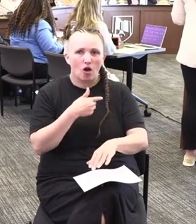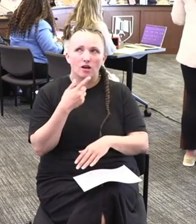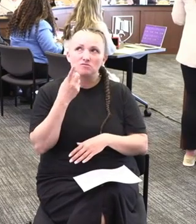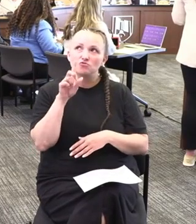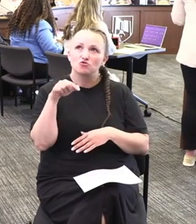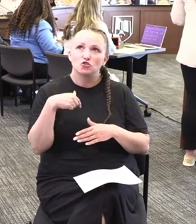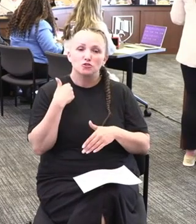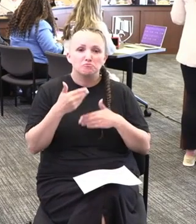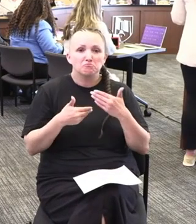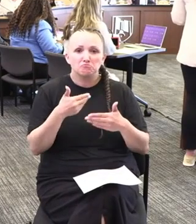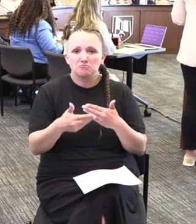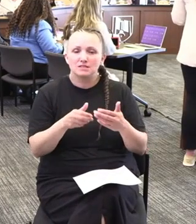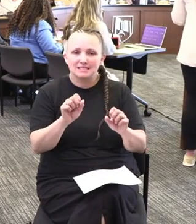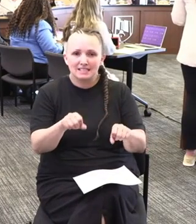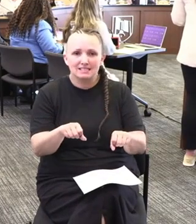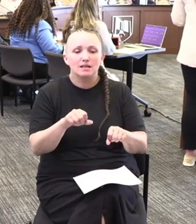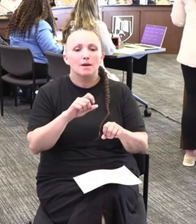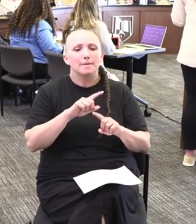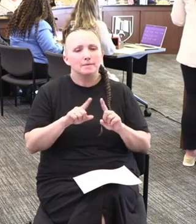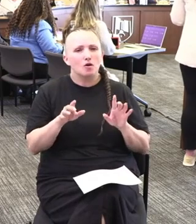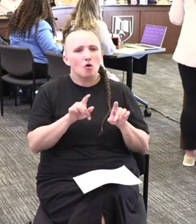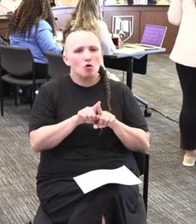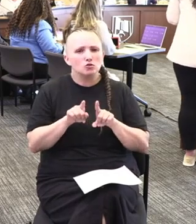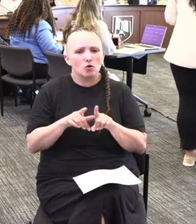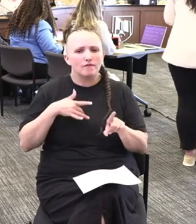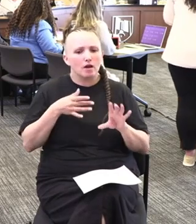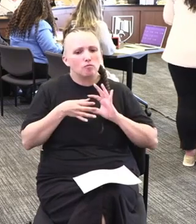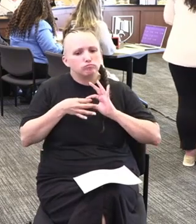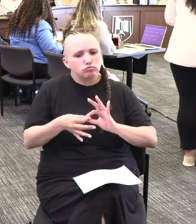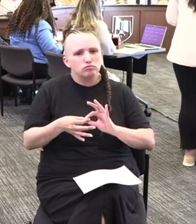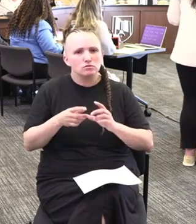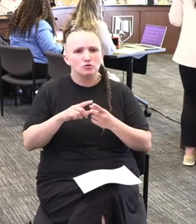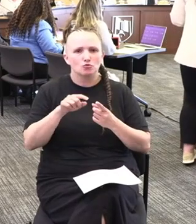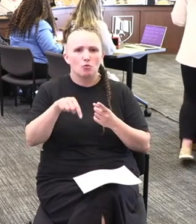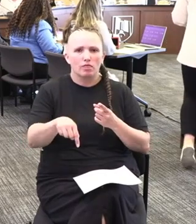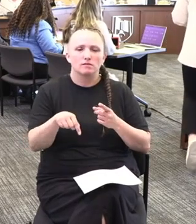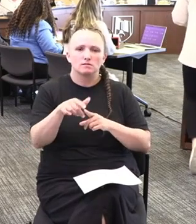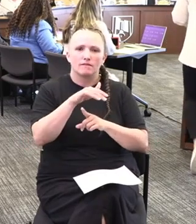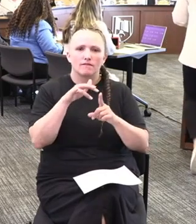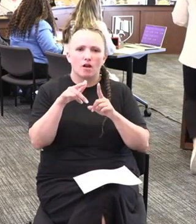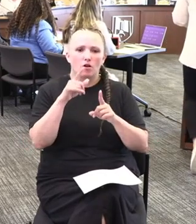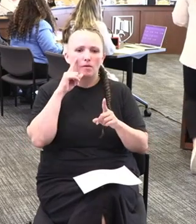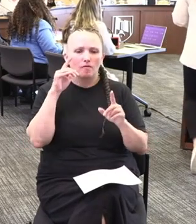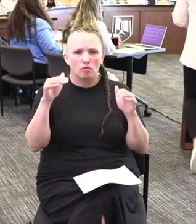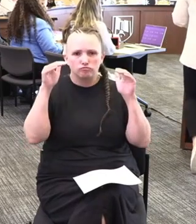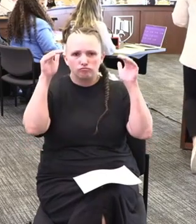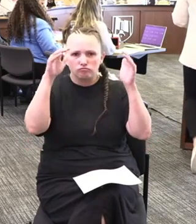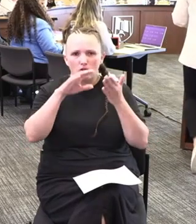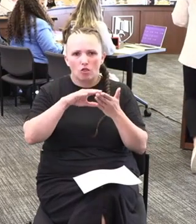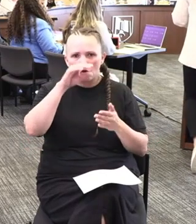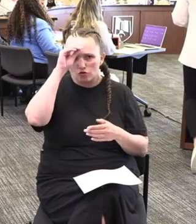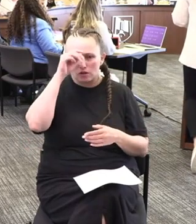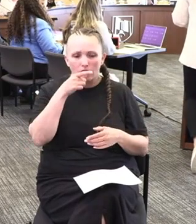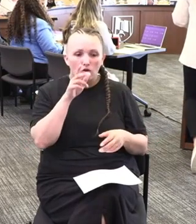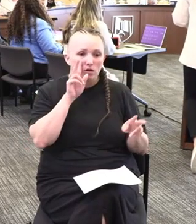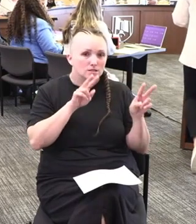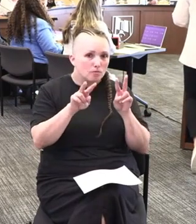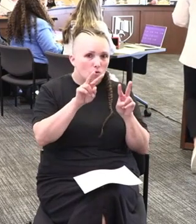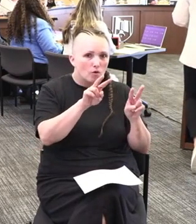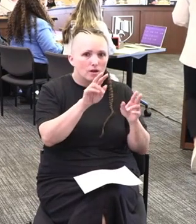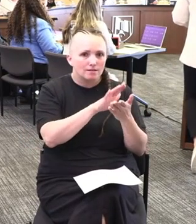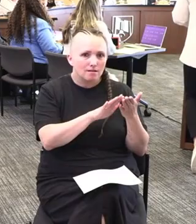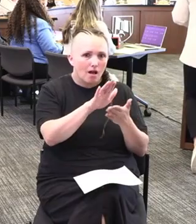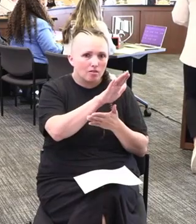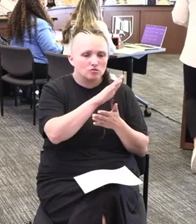through, they are developing a genuine sense of belonging in the environment of higher learning. They're exploring college and career